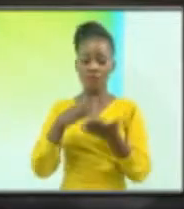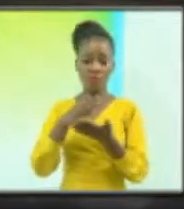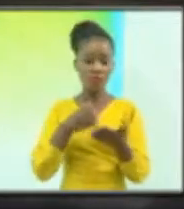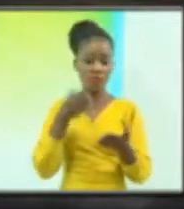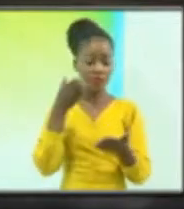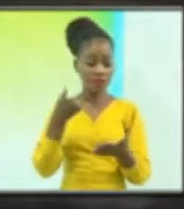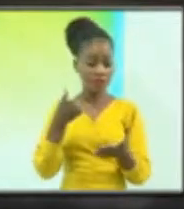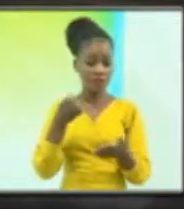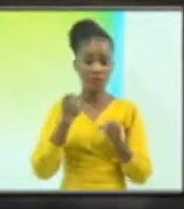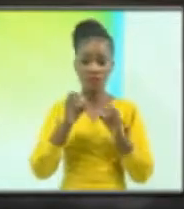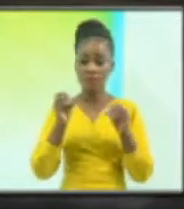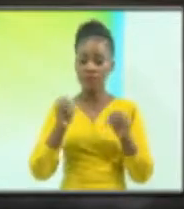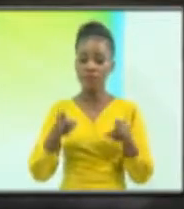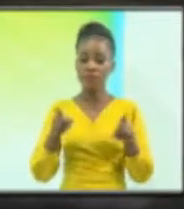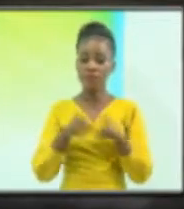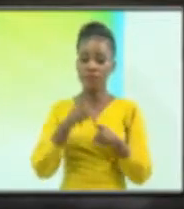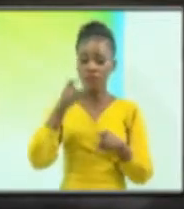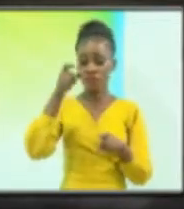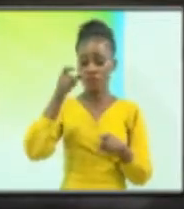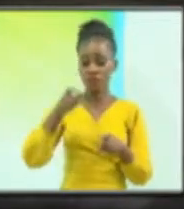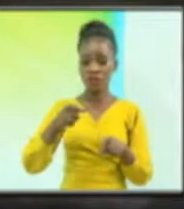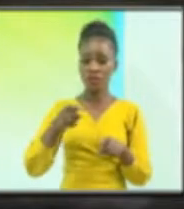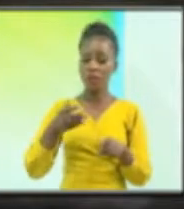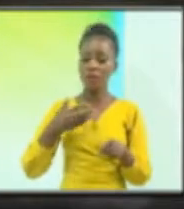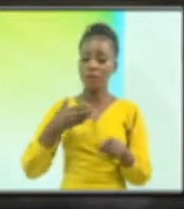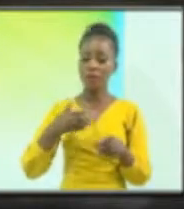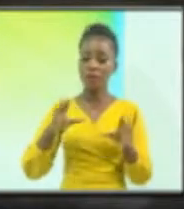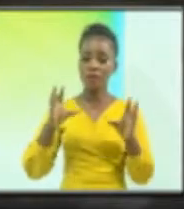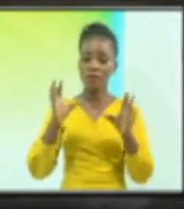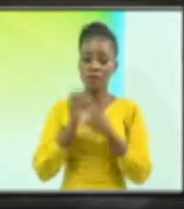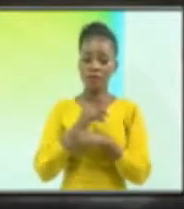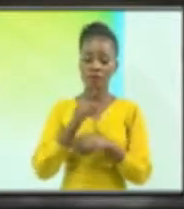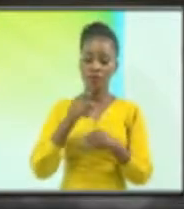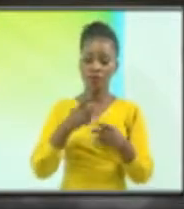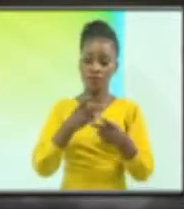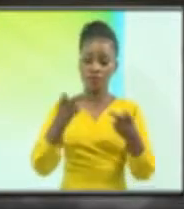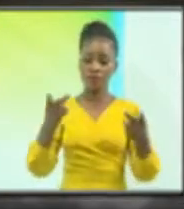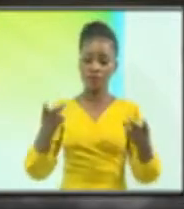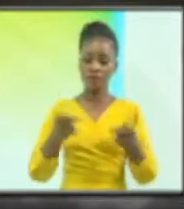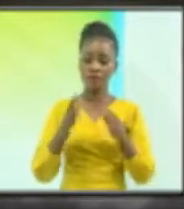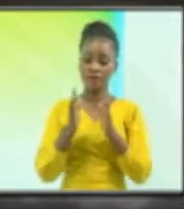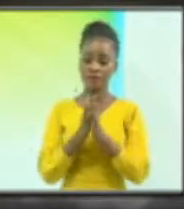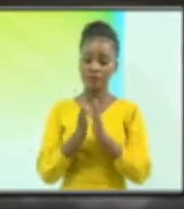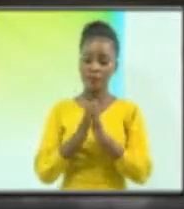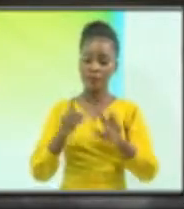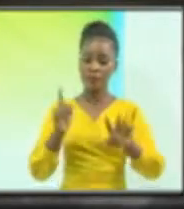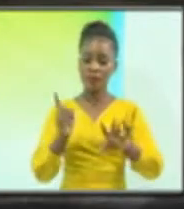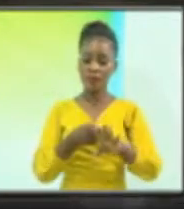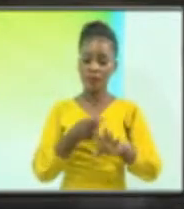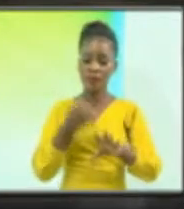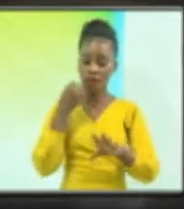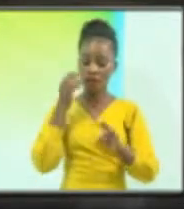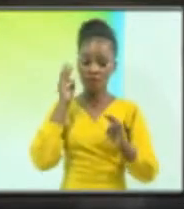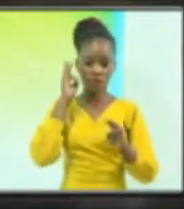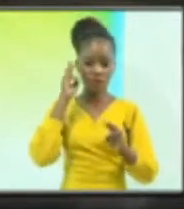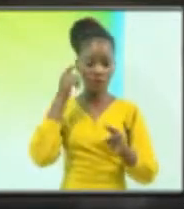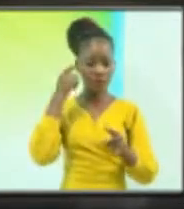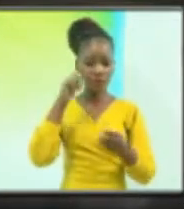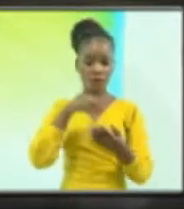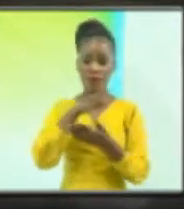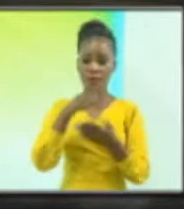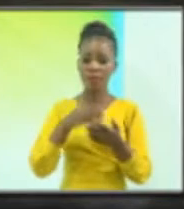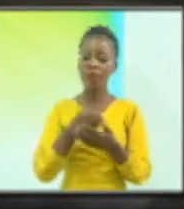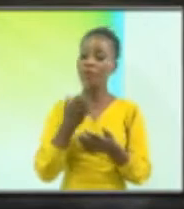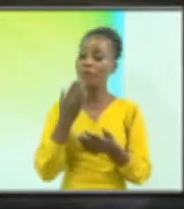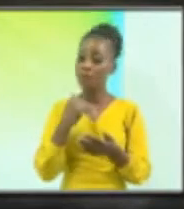that. So such a person will be desperate in the first place. And when he is desperate, he will look for all